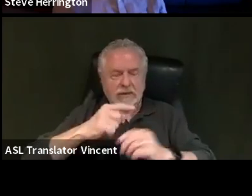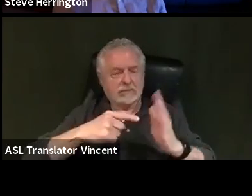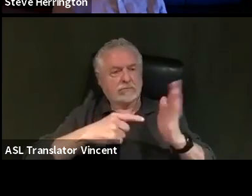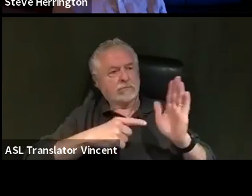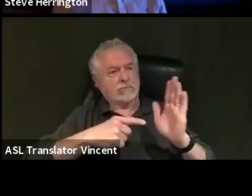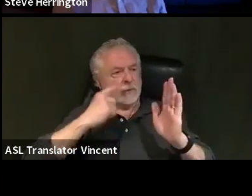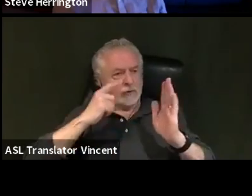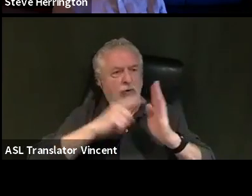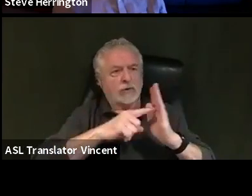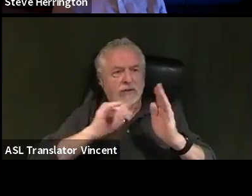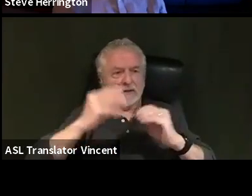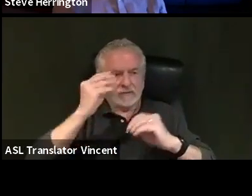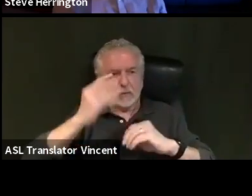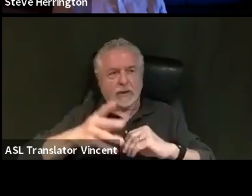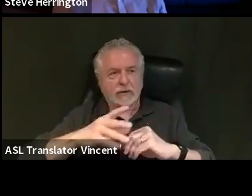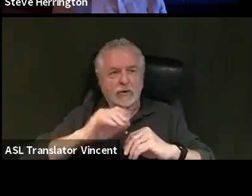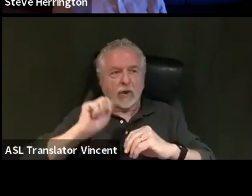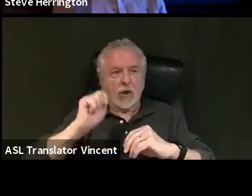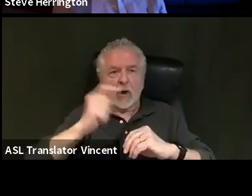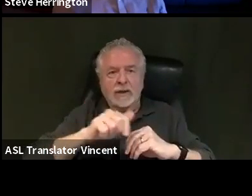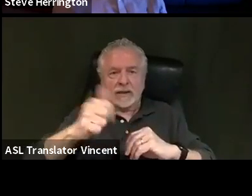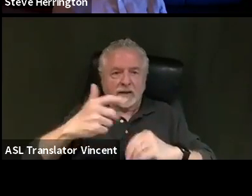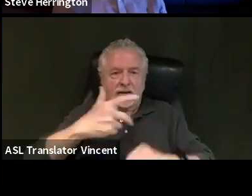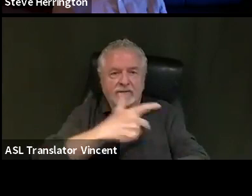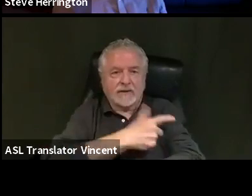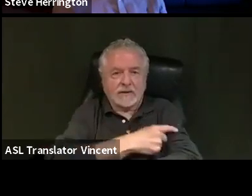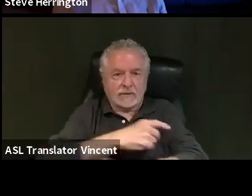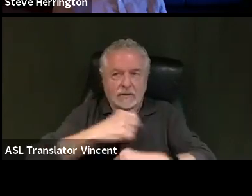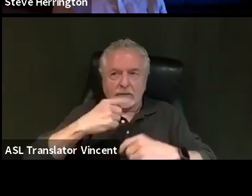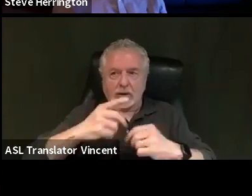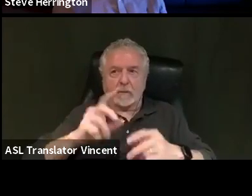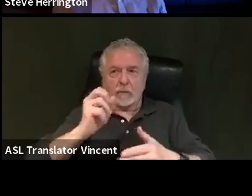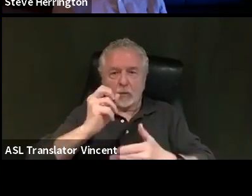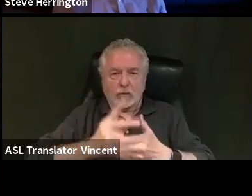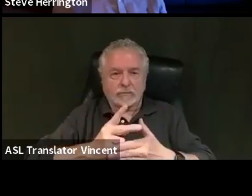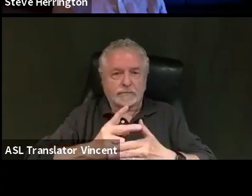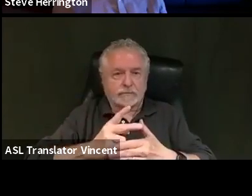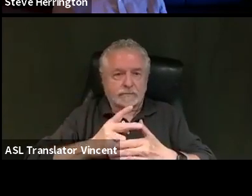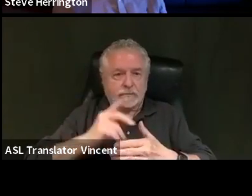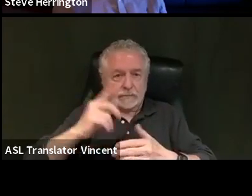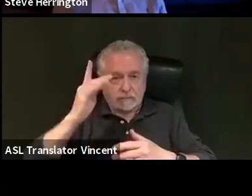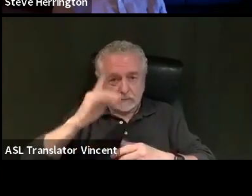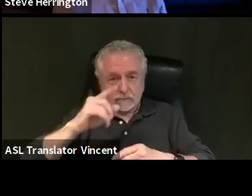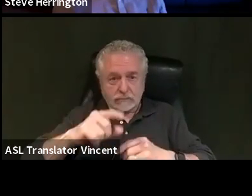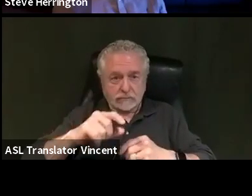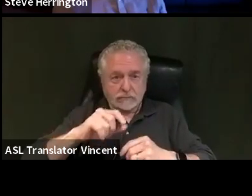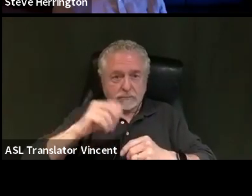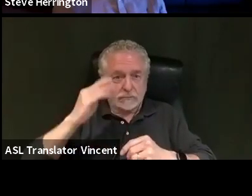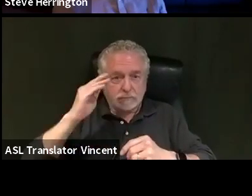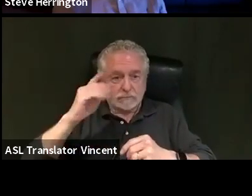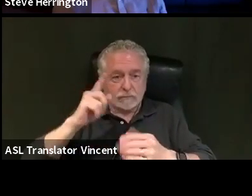typically know that information with all of the other vaccines that have been approved. With the diseases, we do not